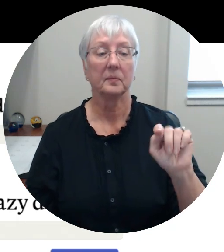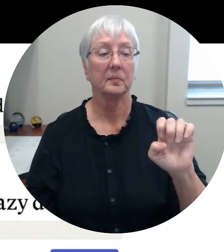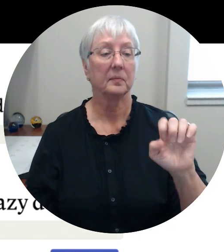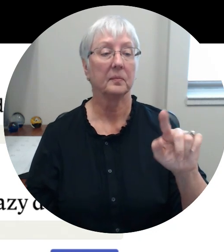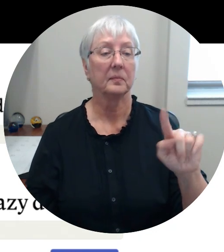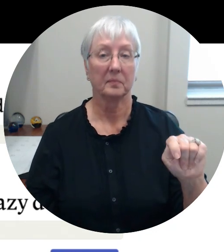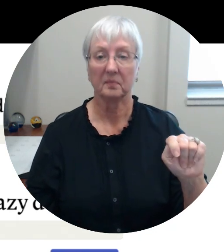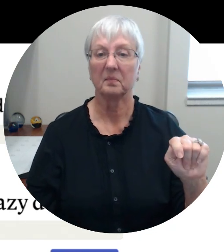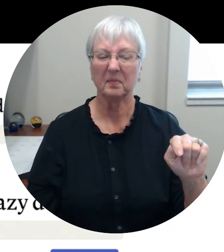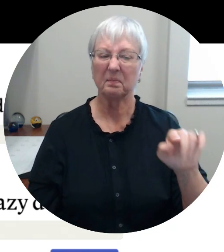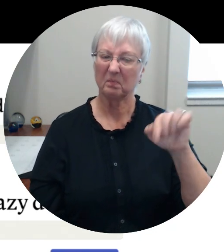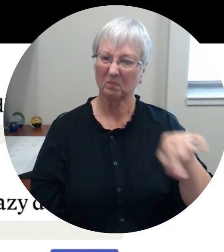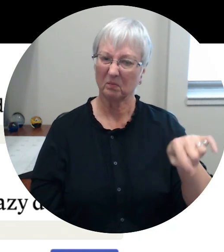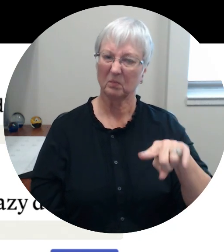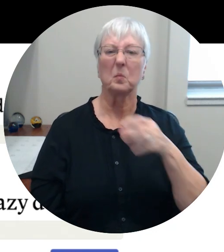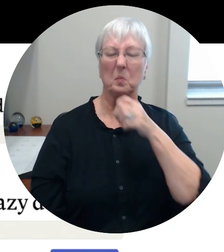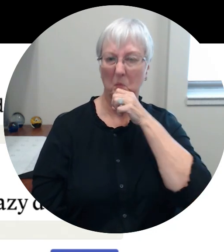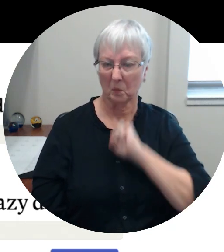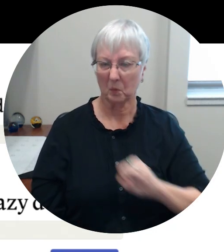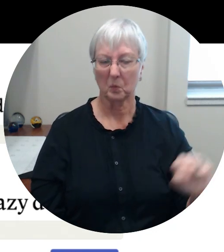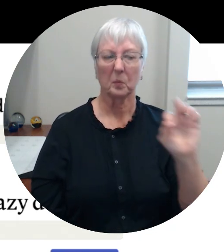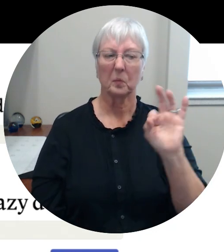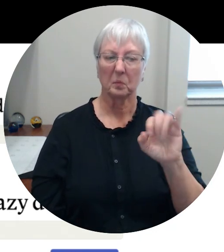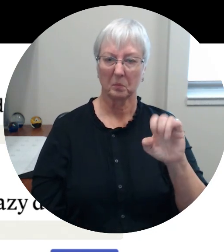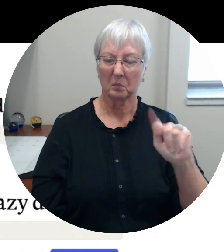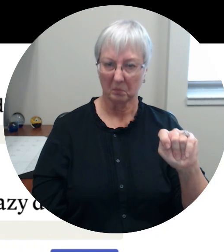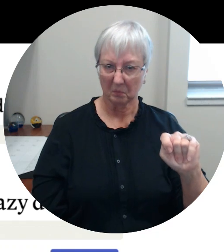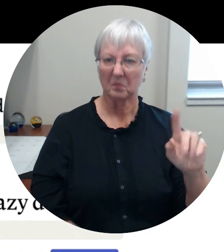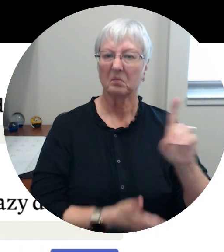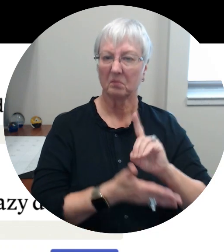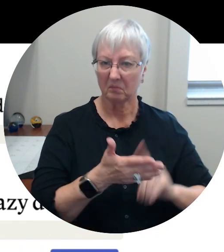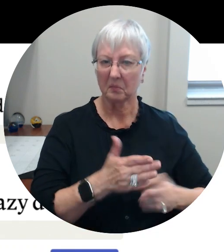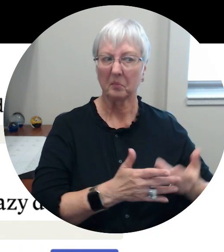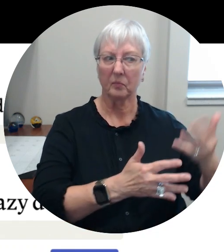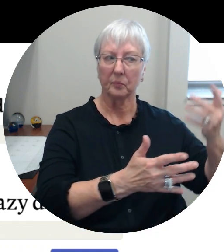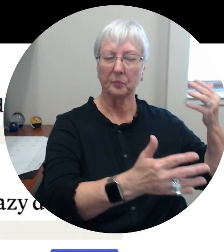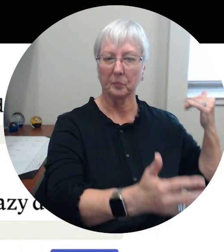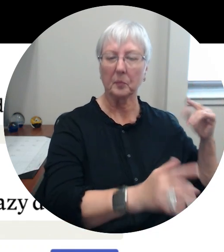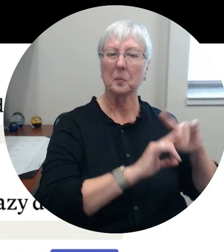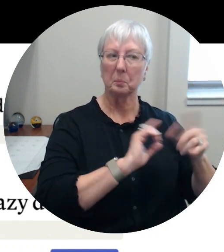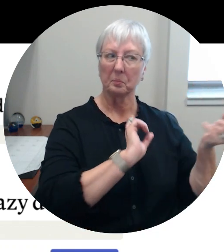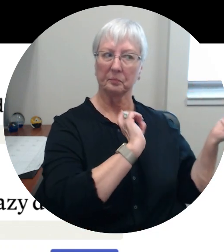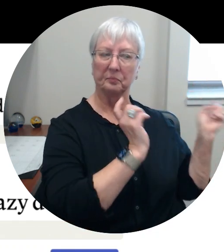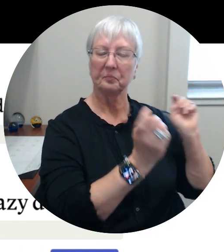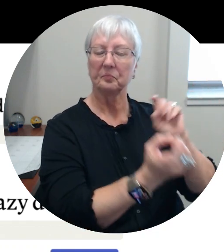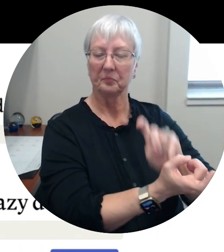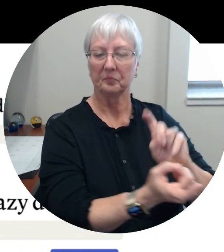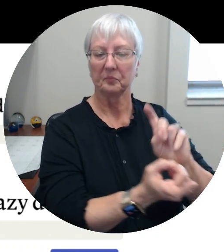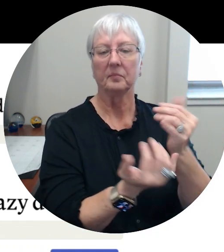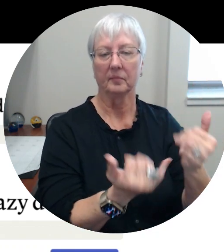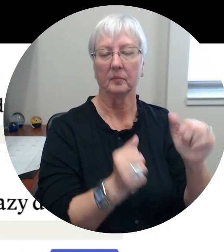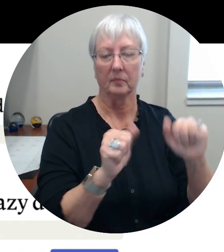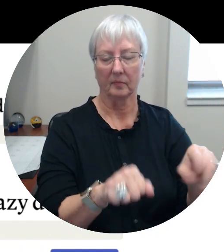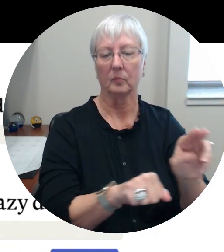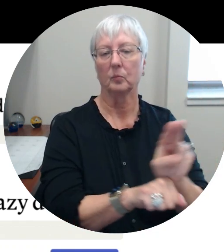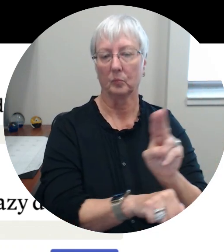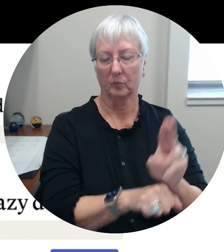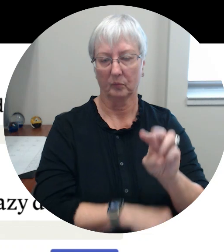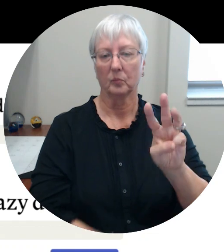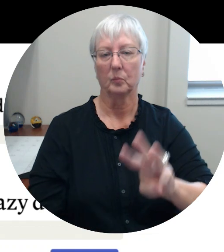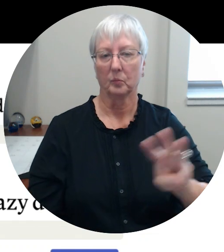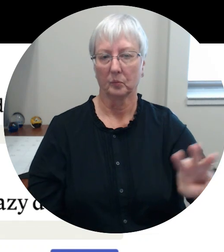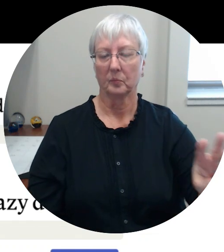for web reading on screen. Looking for fonts or collections like these will help ensure you're selecting a font that will hold up and stay